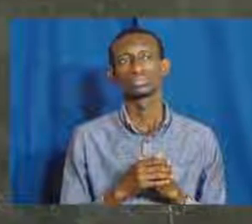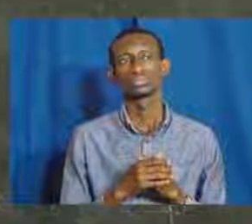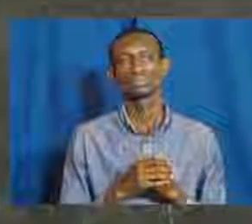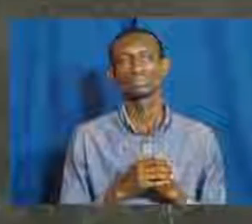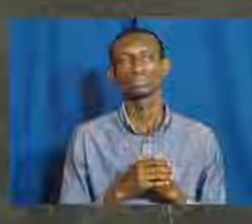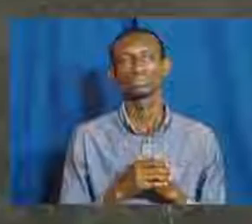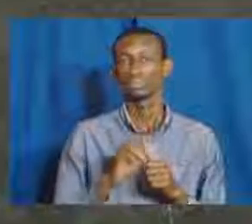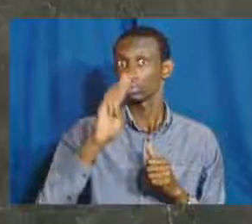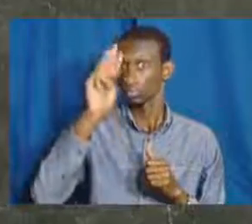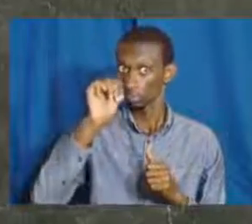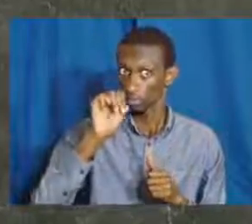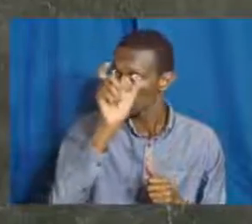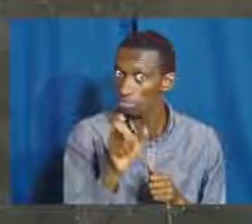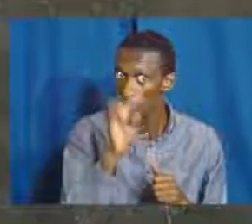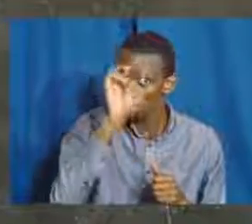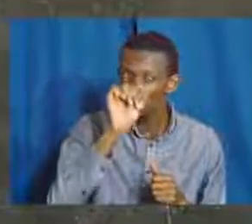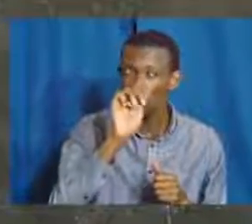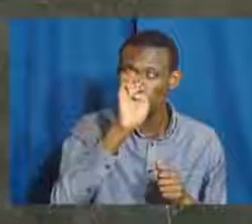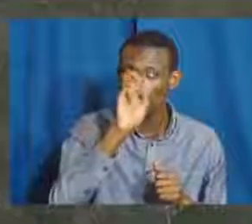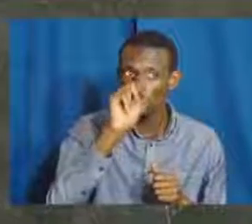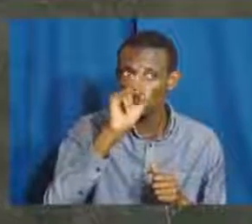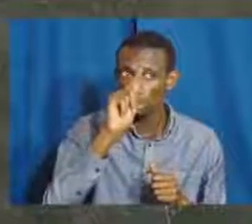to Mendeleev,